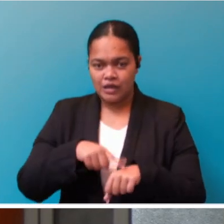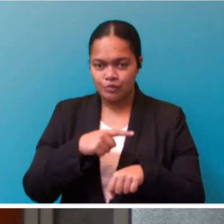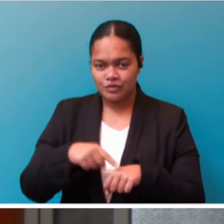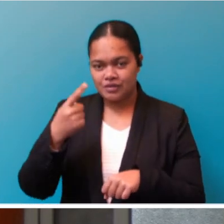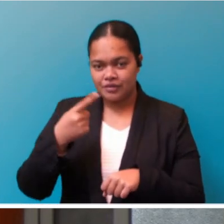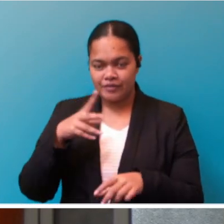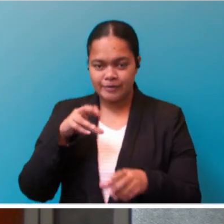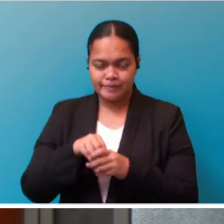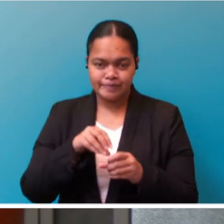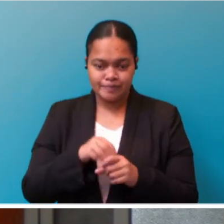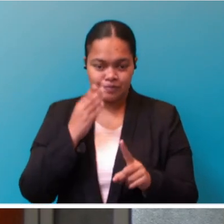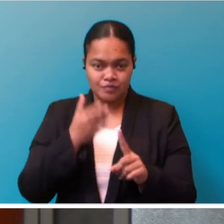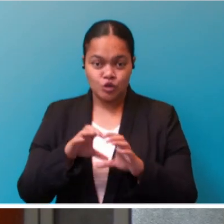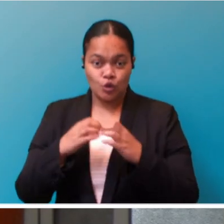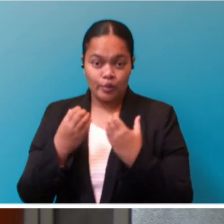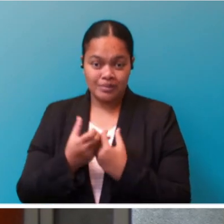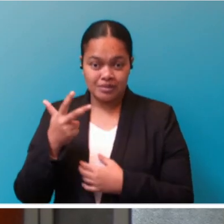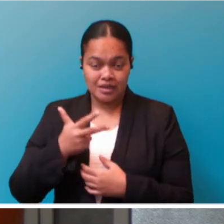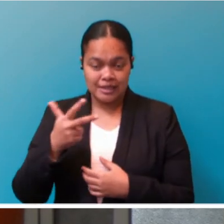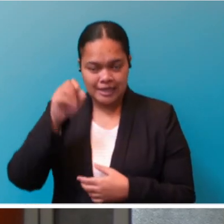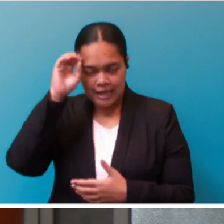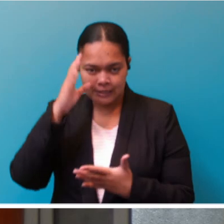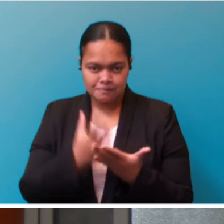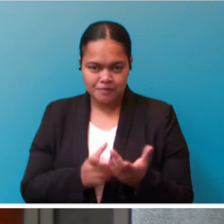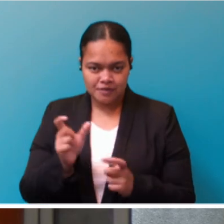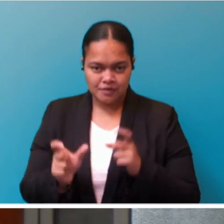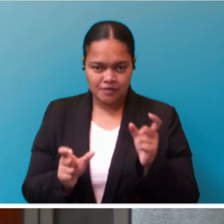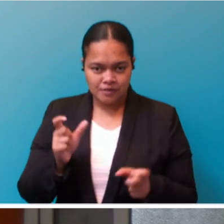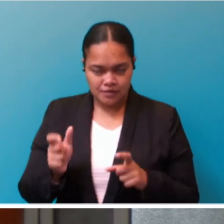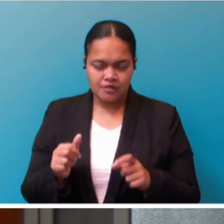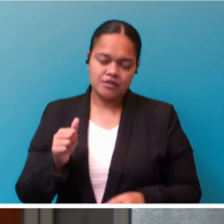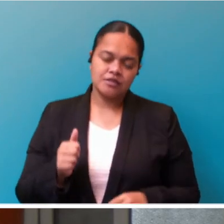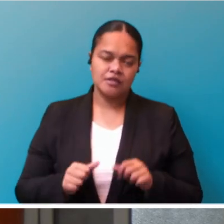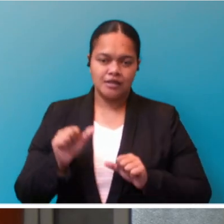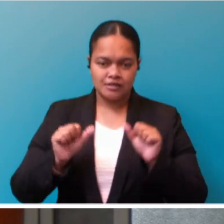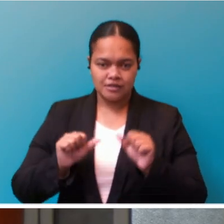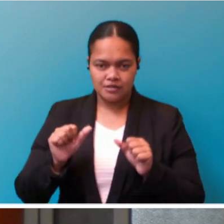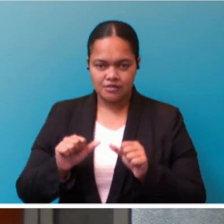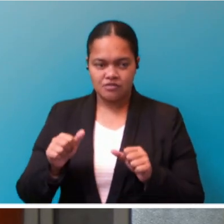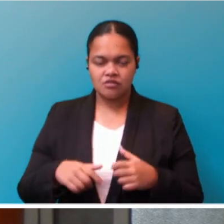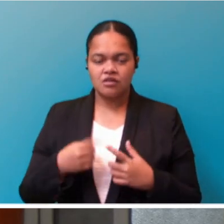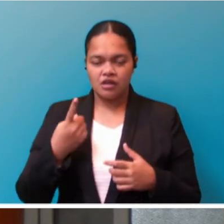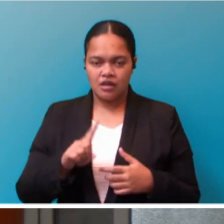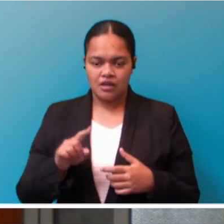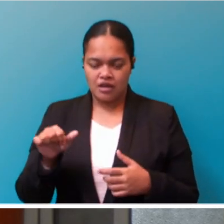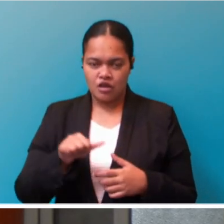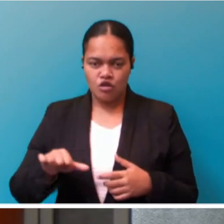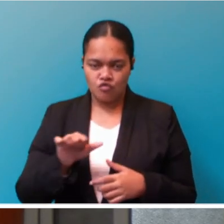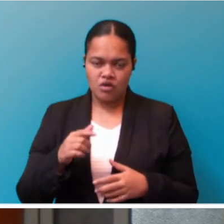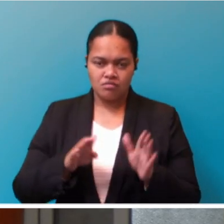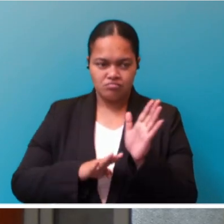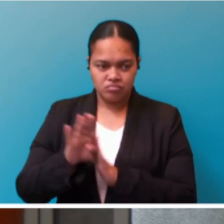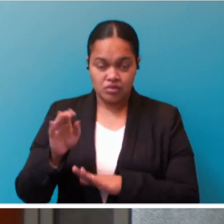engaging directly with a committee of 18 experts to assess compliance and challenges and identify areas for progress.